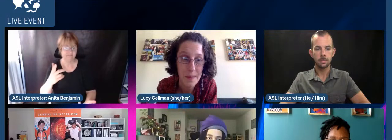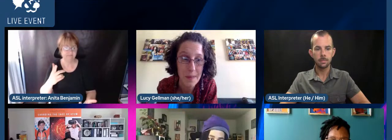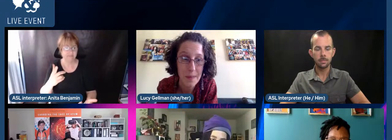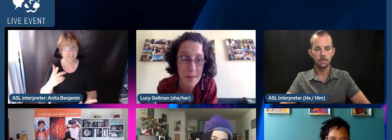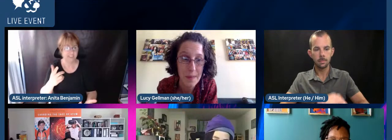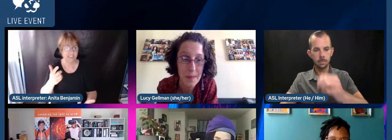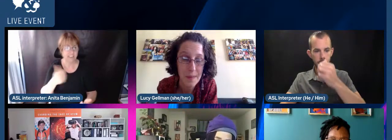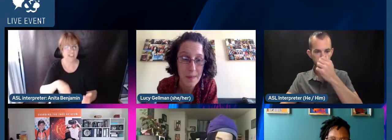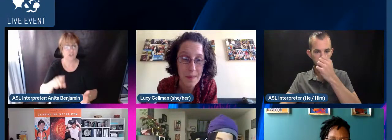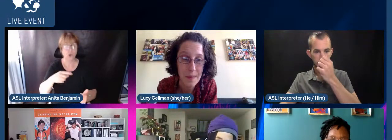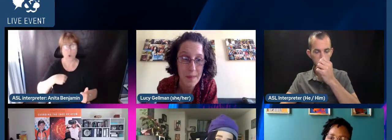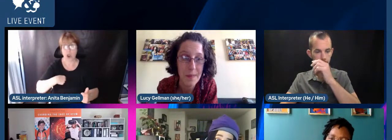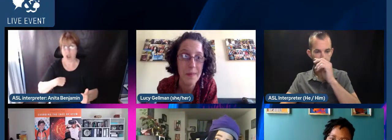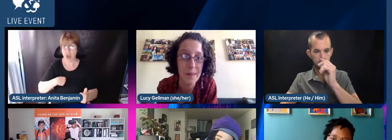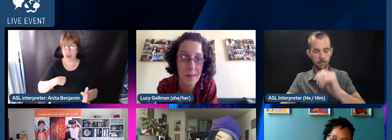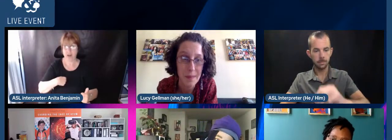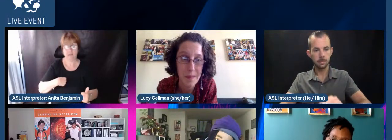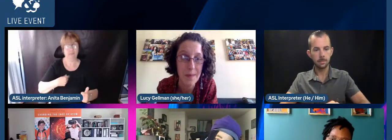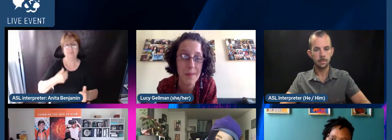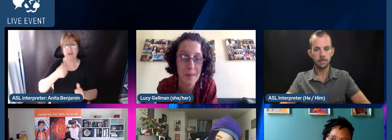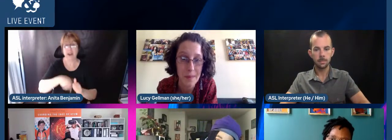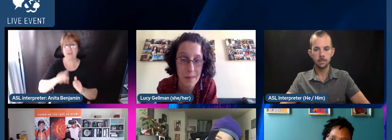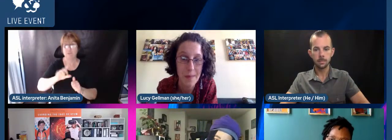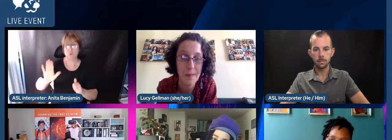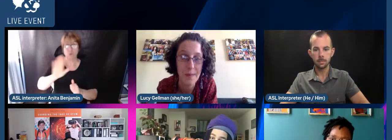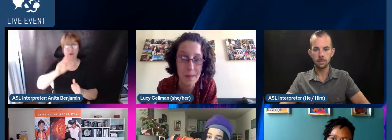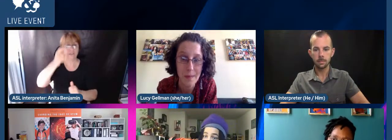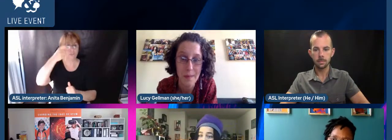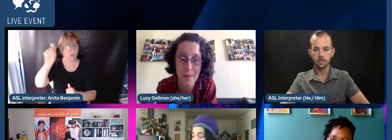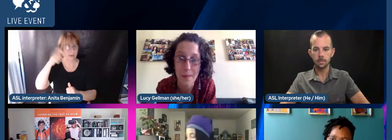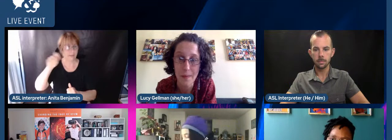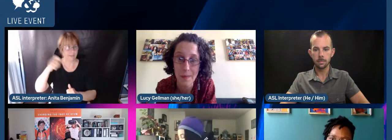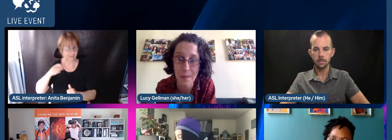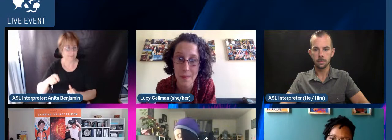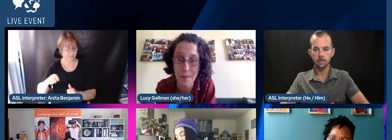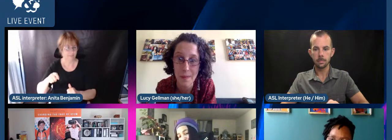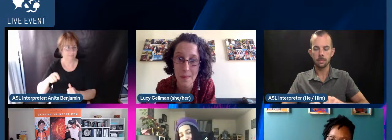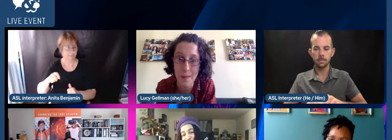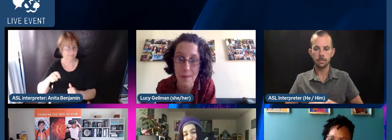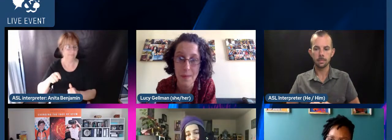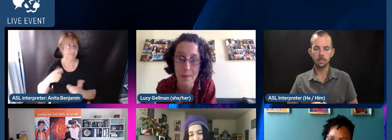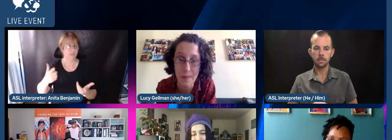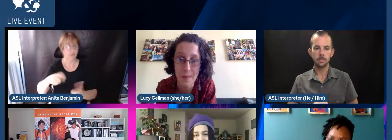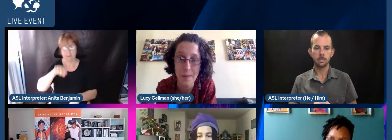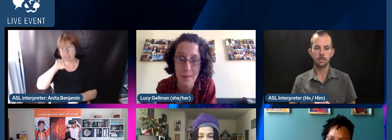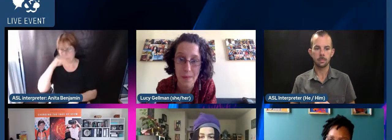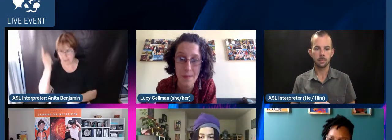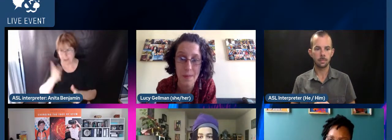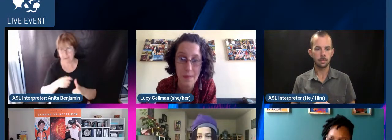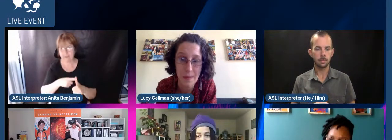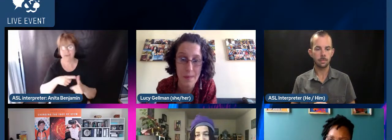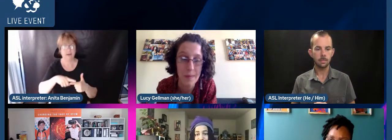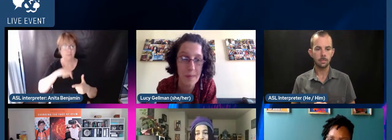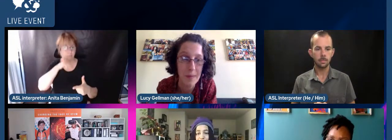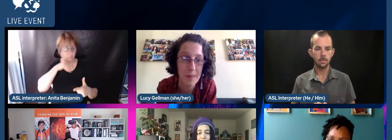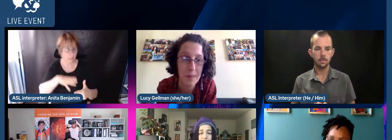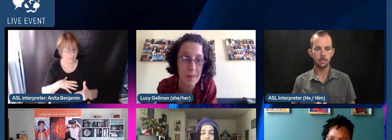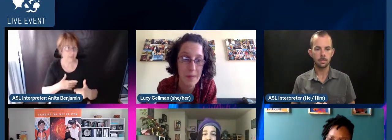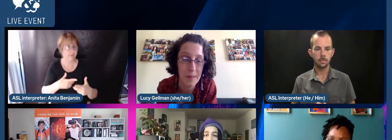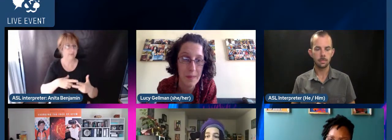everybody's checklist except for LGBTQ, right? I'm Black, I'm a woman,